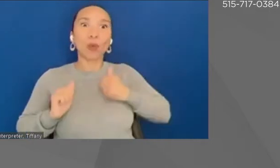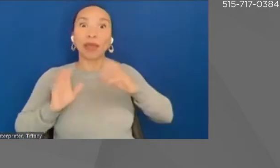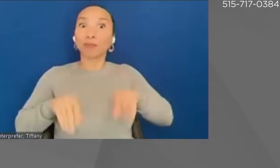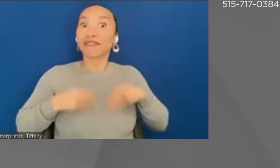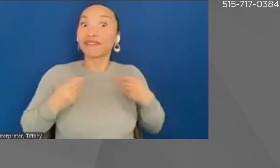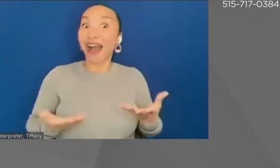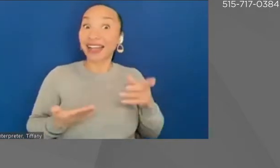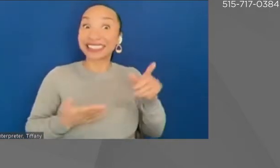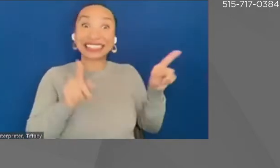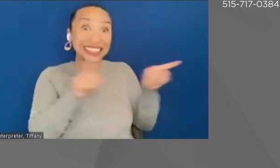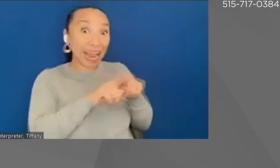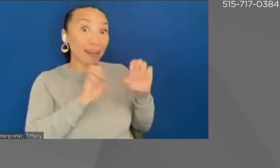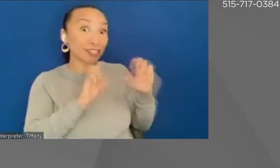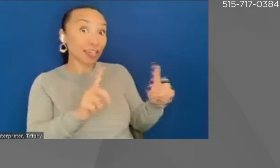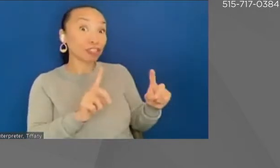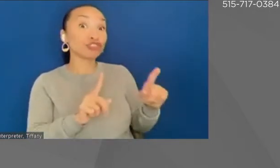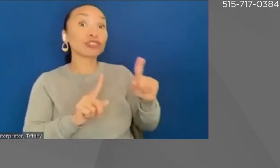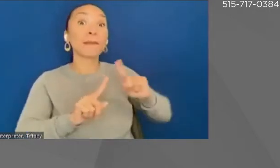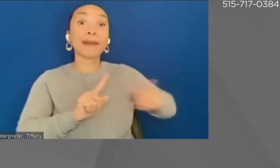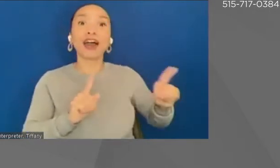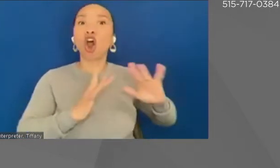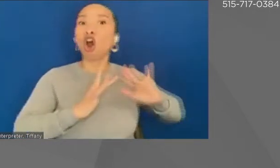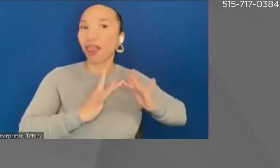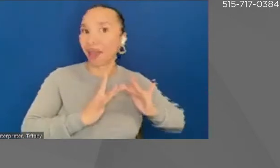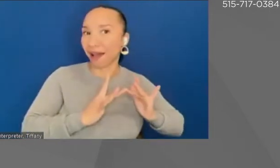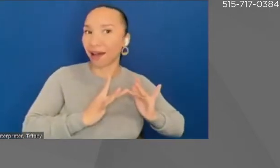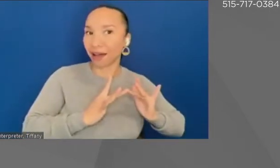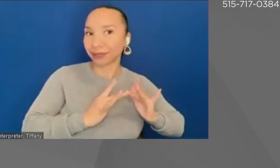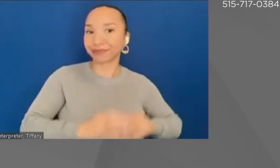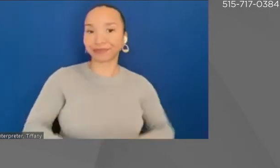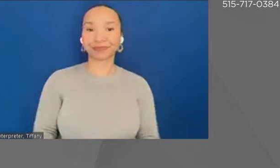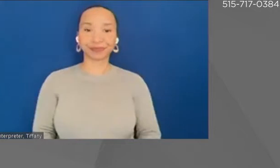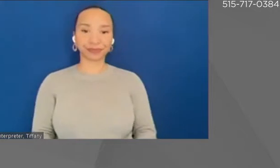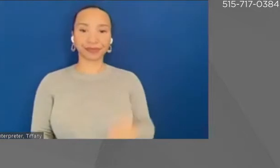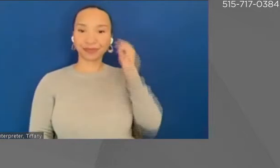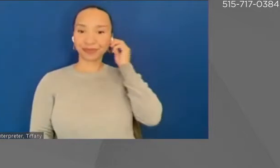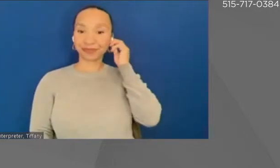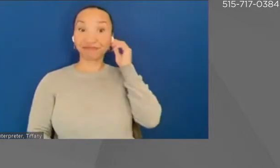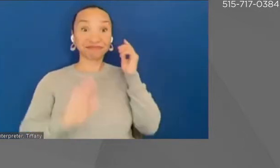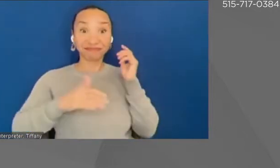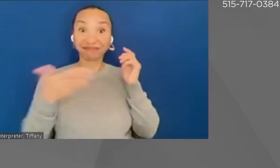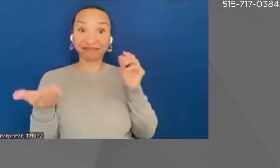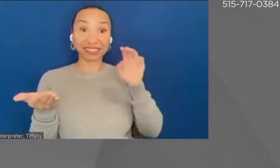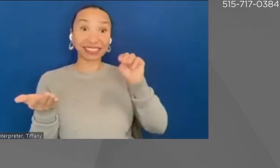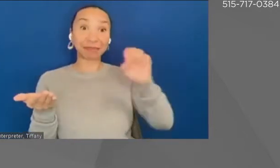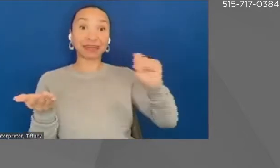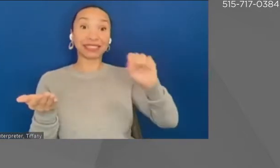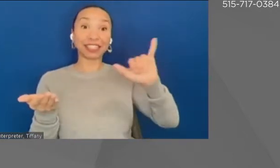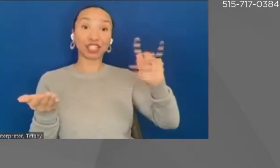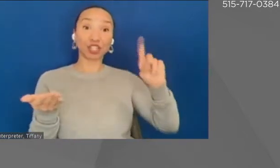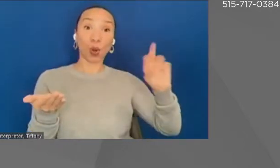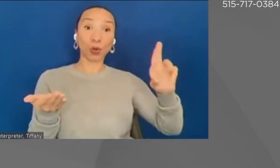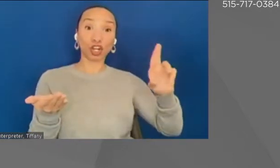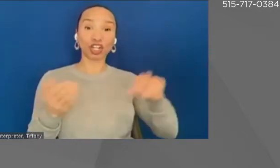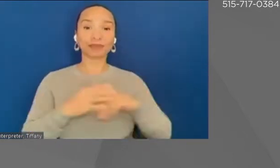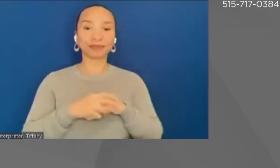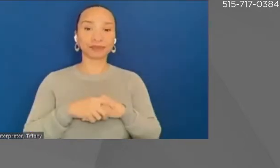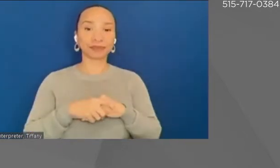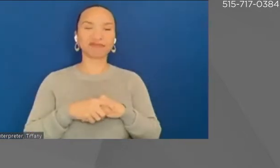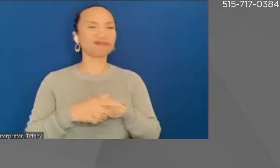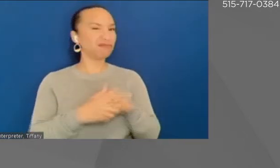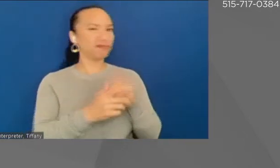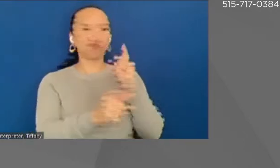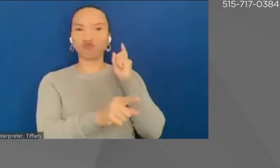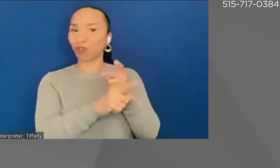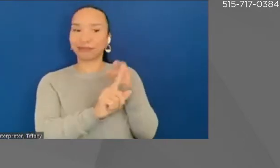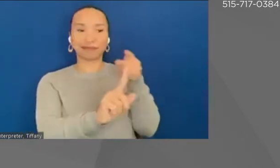online? Yeah, great. And Ms. Yoder, we can go over to you. Yes, and right along the lines with what Lisa